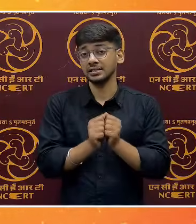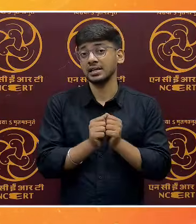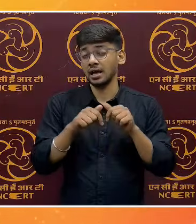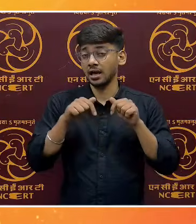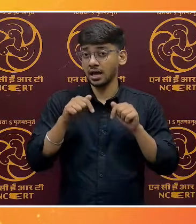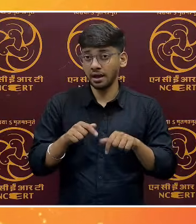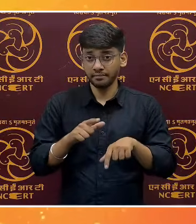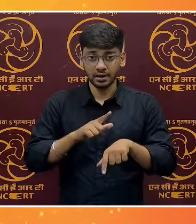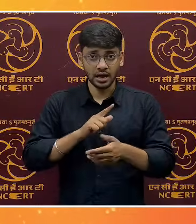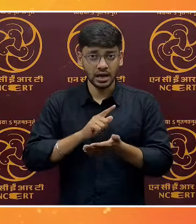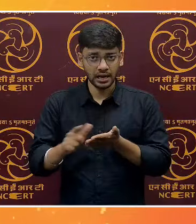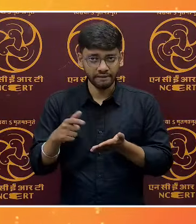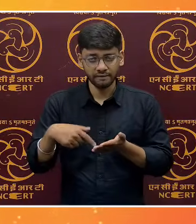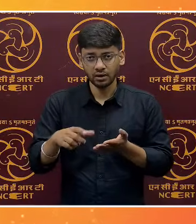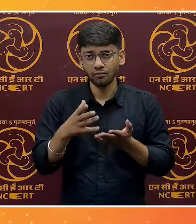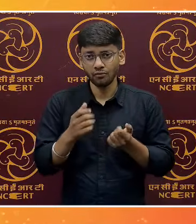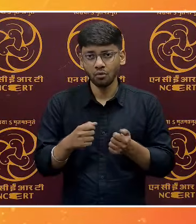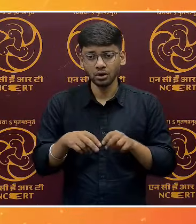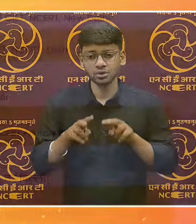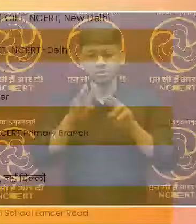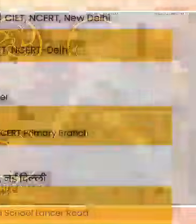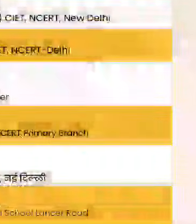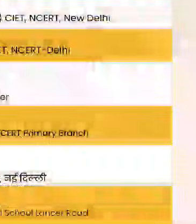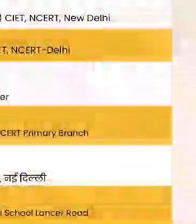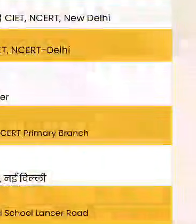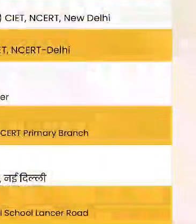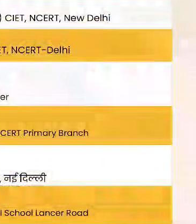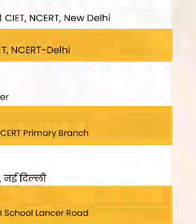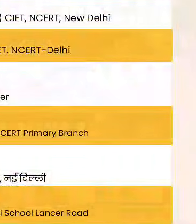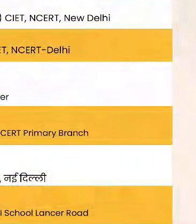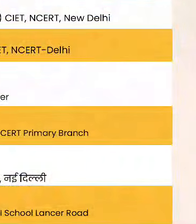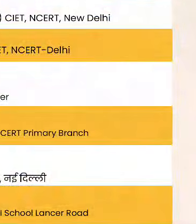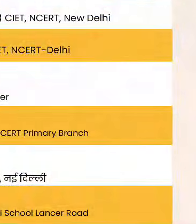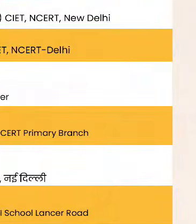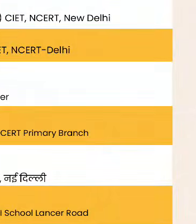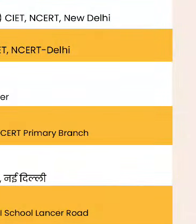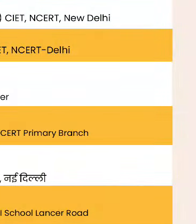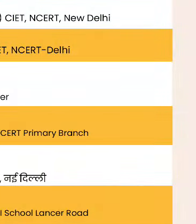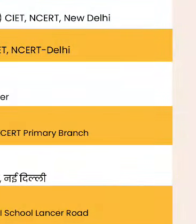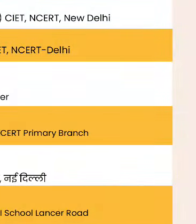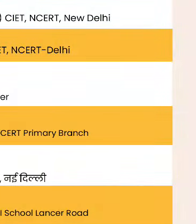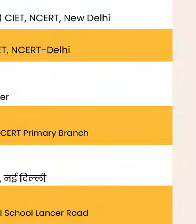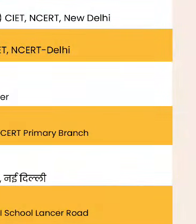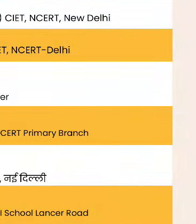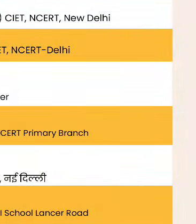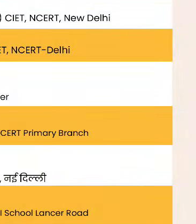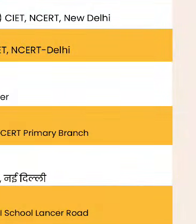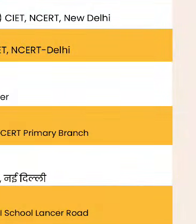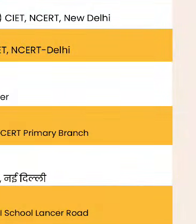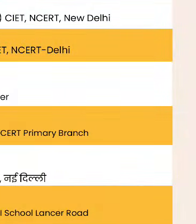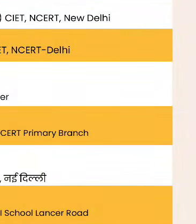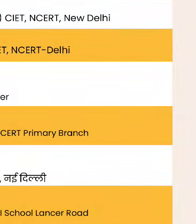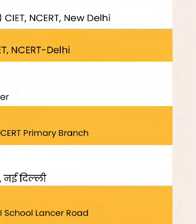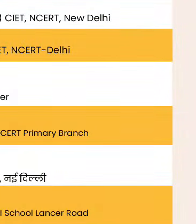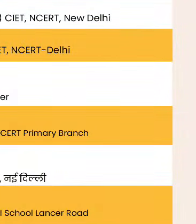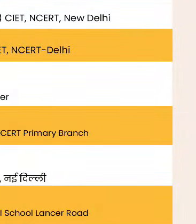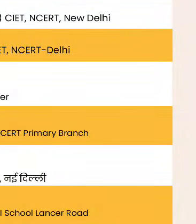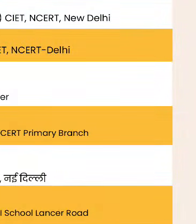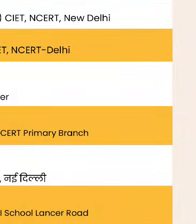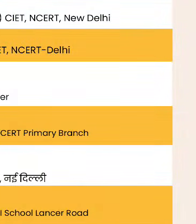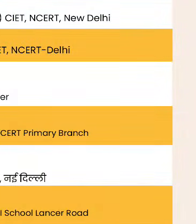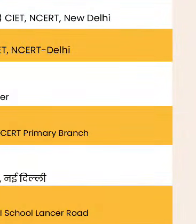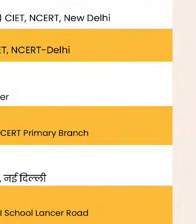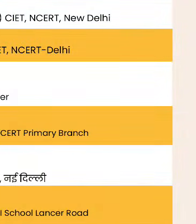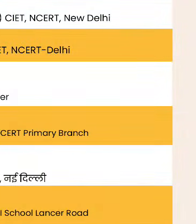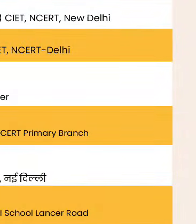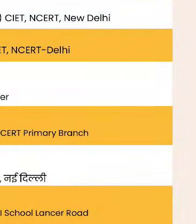before leaving, let me just show you the glimpse of the schedule that we have for the entire day. We have a lot of programs lined up for all of you. The next program